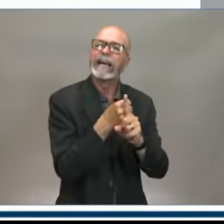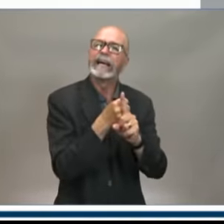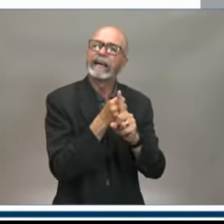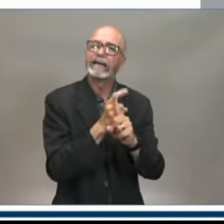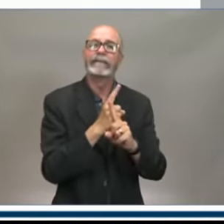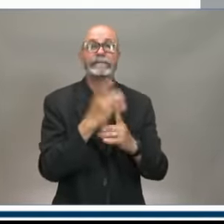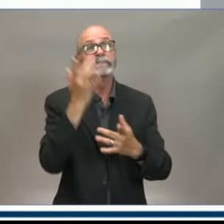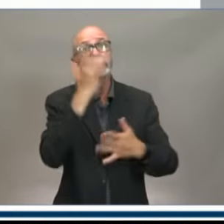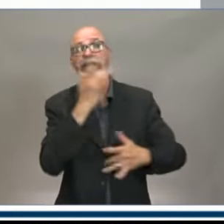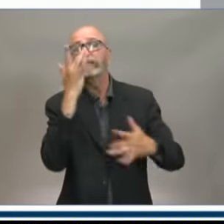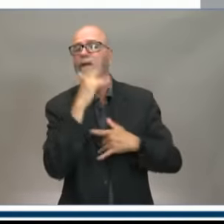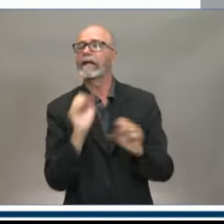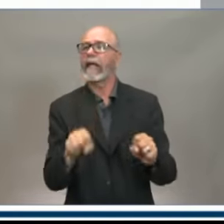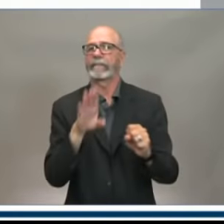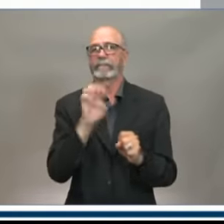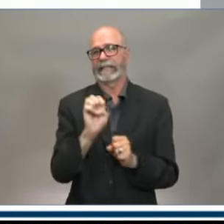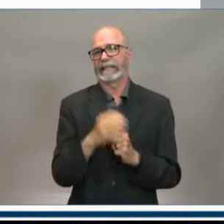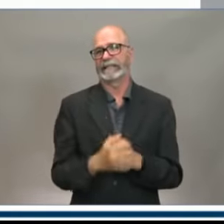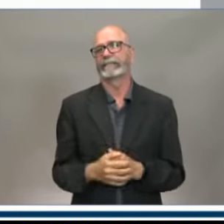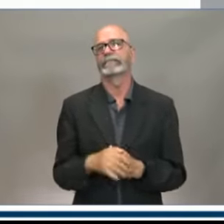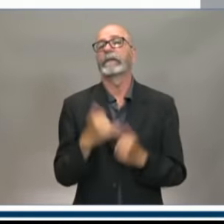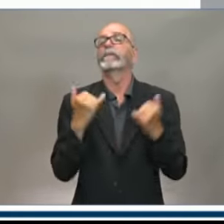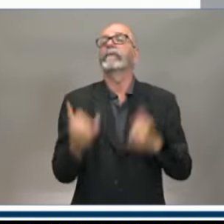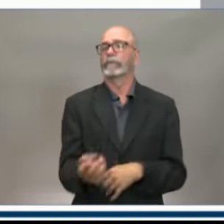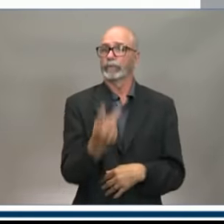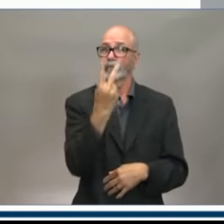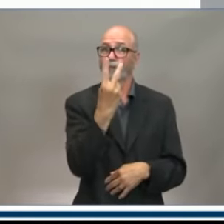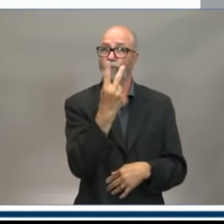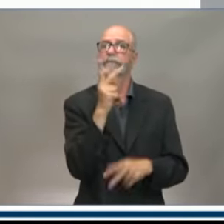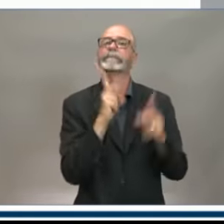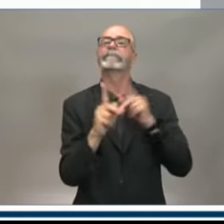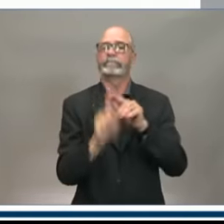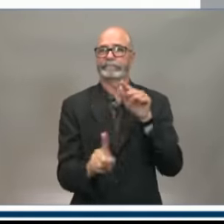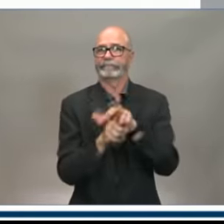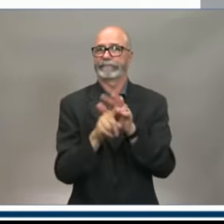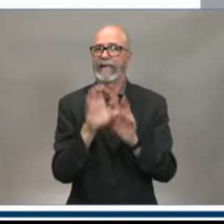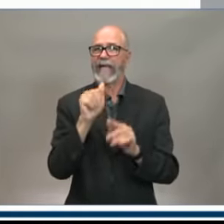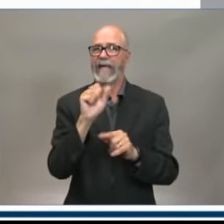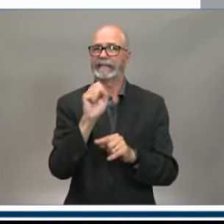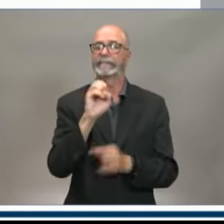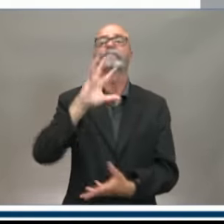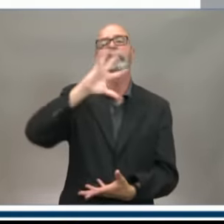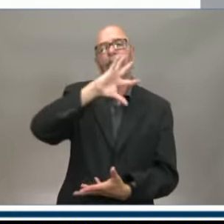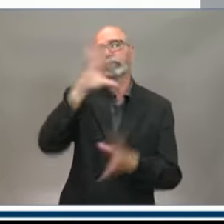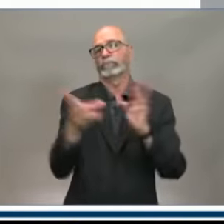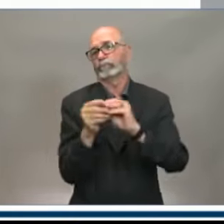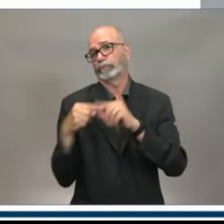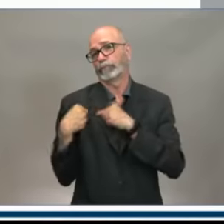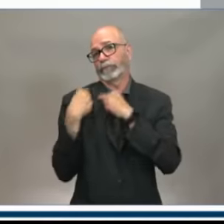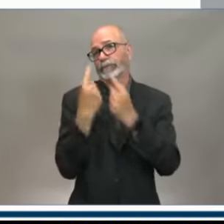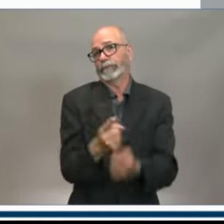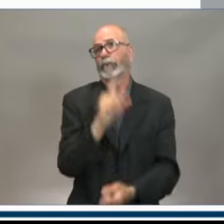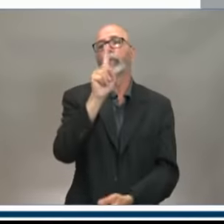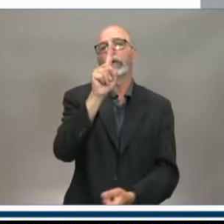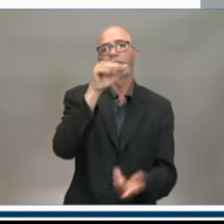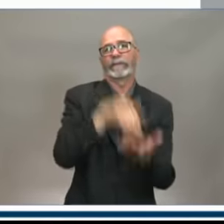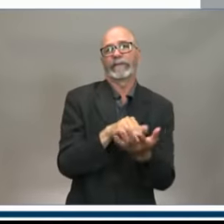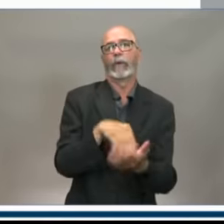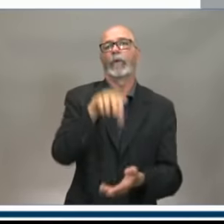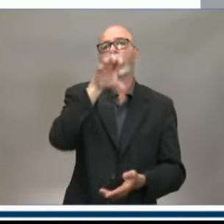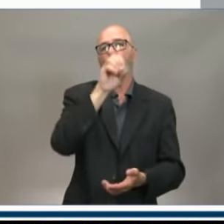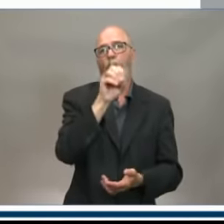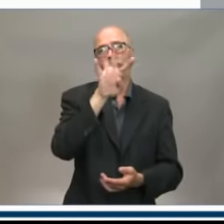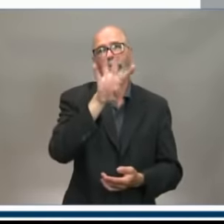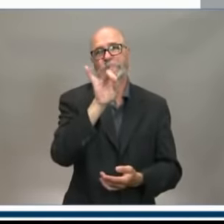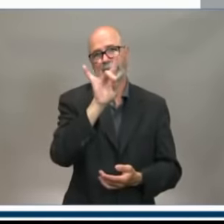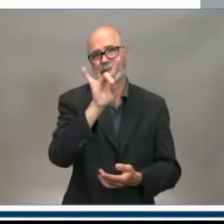have 2 new cases of COVID-19, which brings the total number of confirmed cases in Nova Scotia to 1,048. Both of these